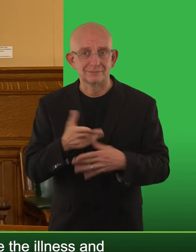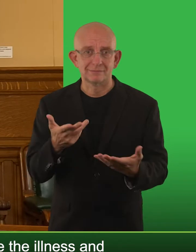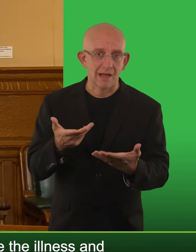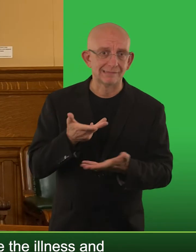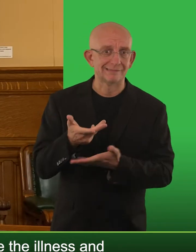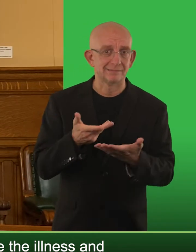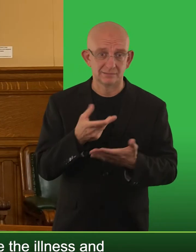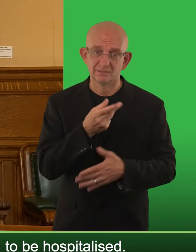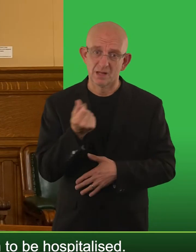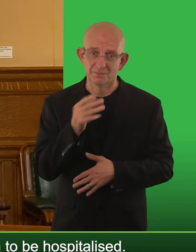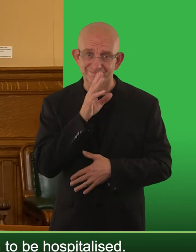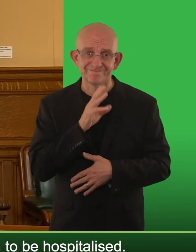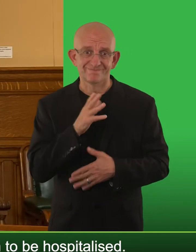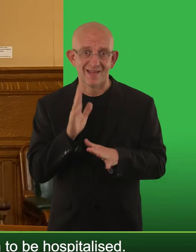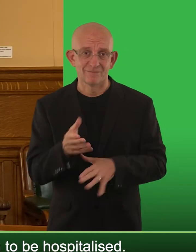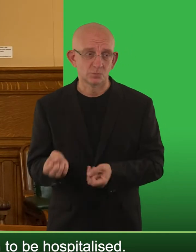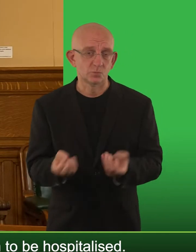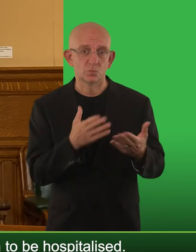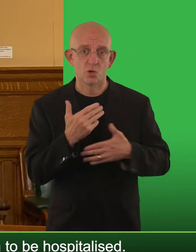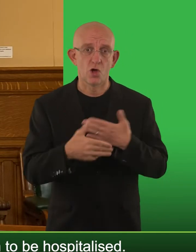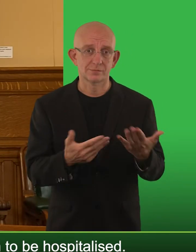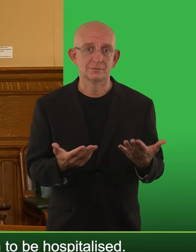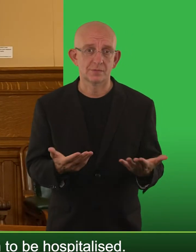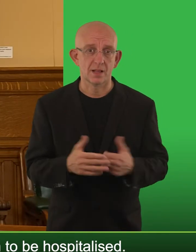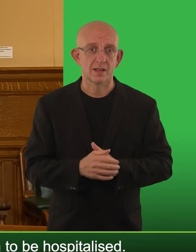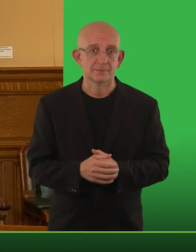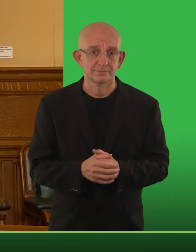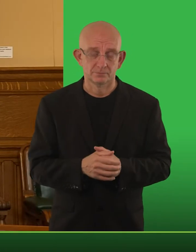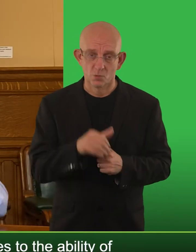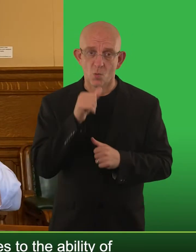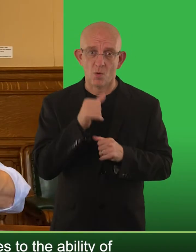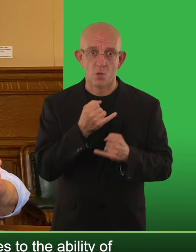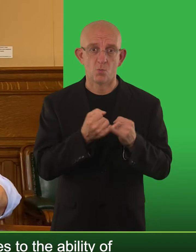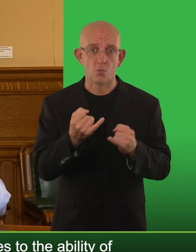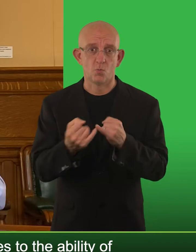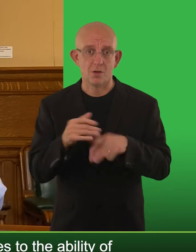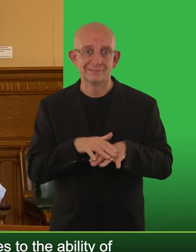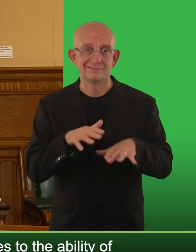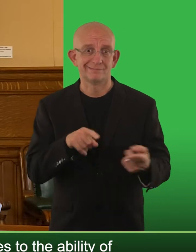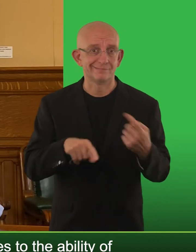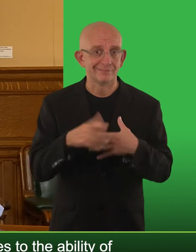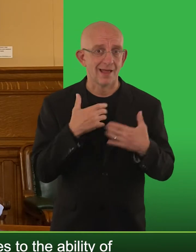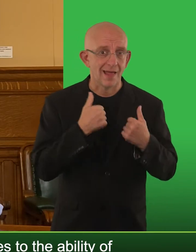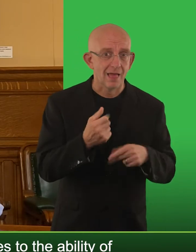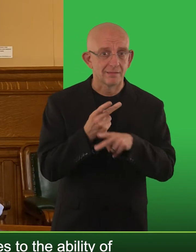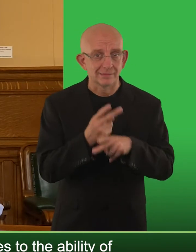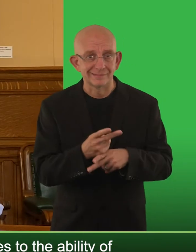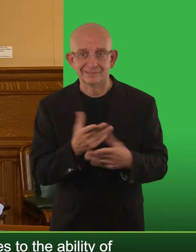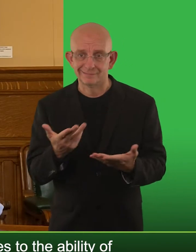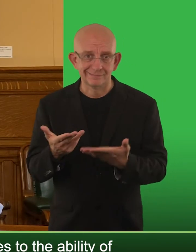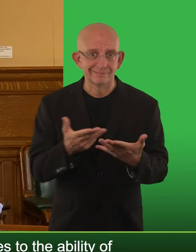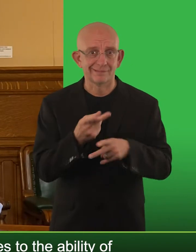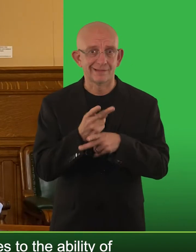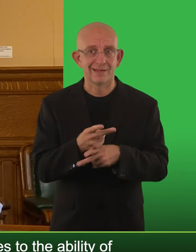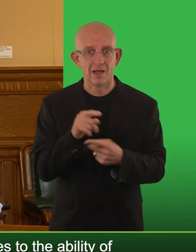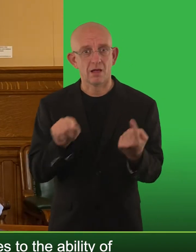to go and see a doctor, and sadly some of them poorly enough to go to be hospitalised. That will have knock-on consequences to the ability